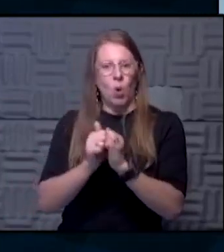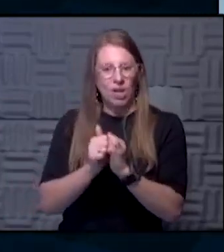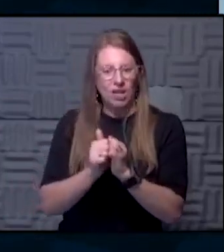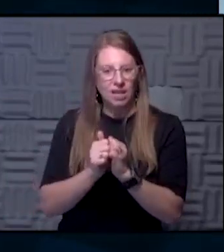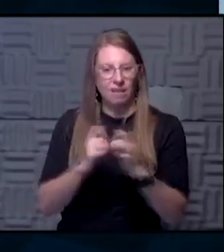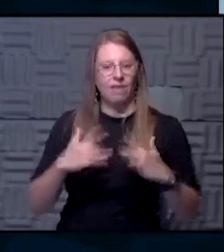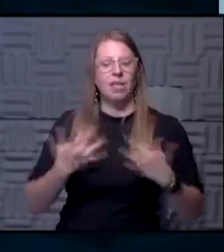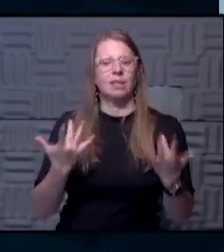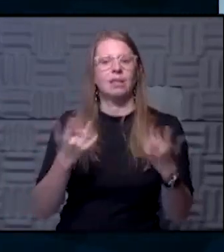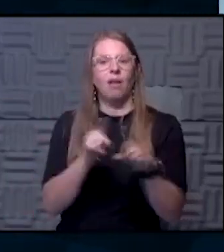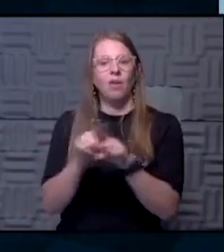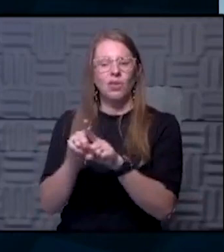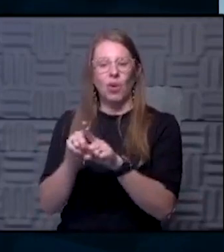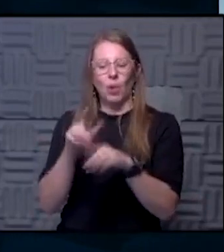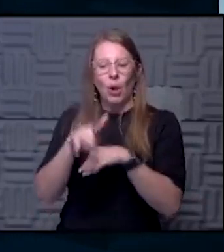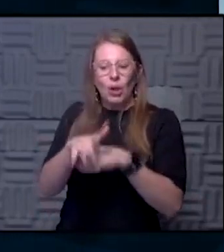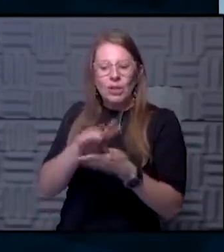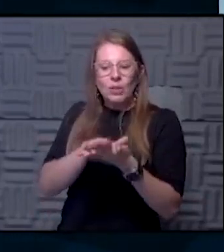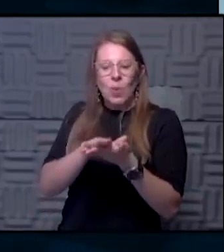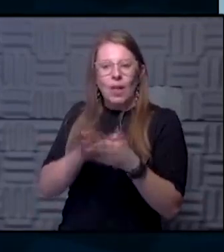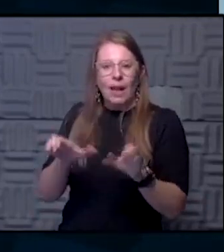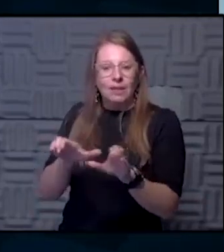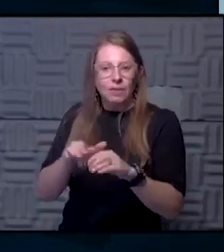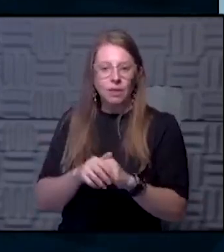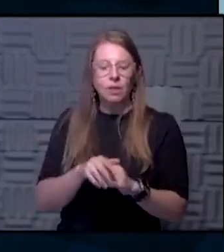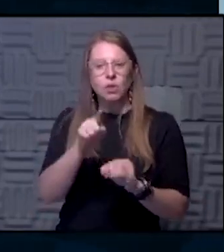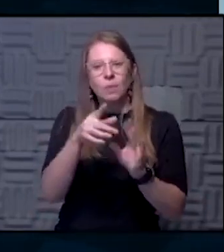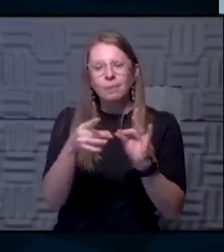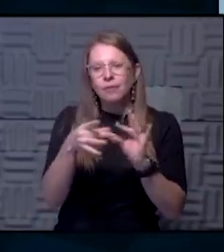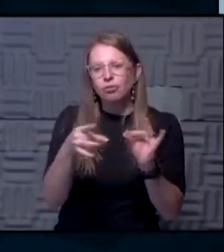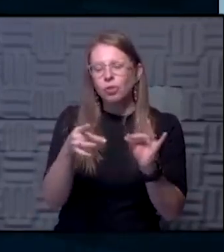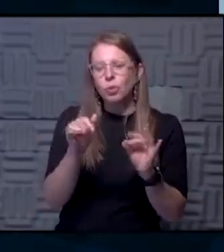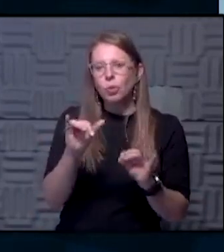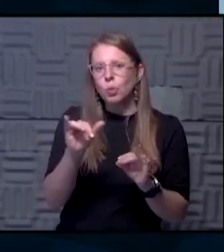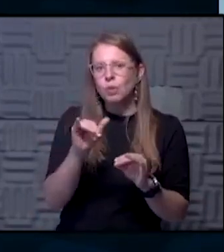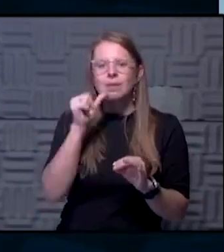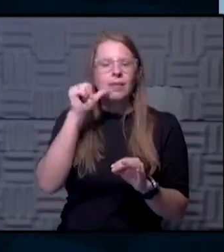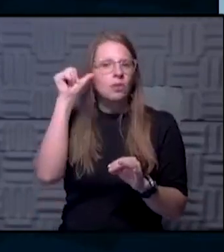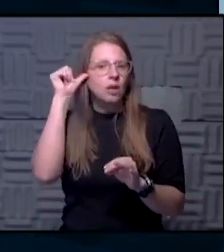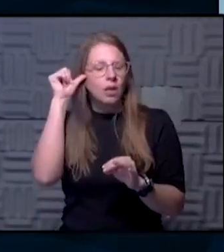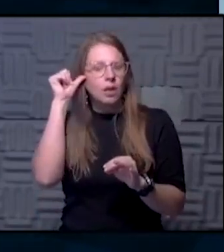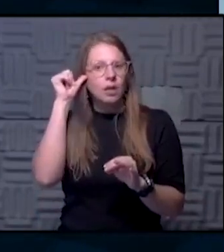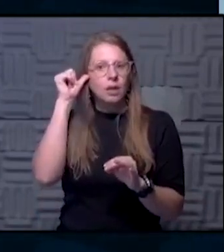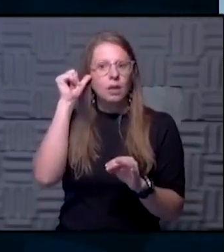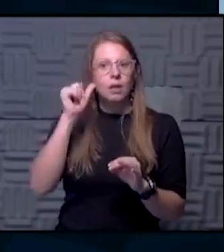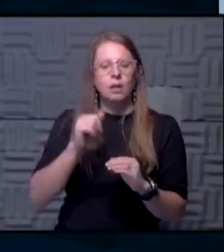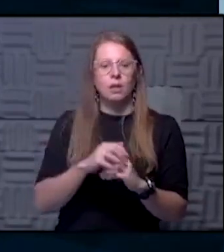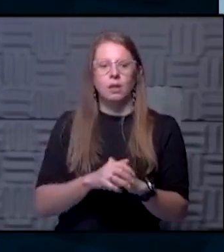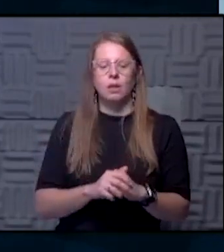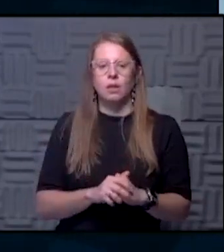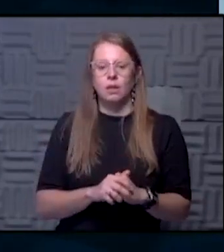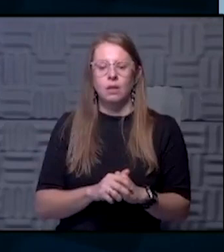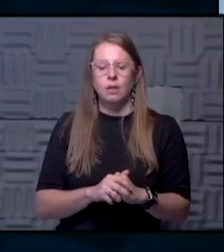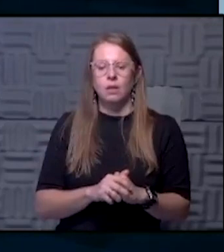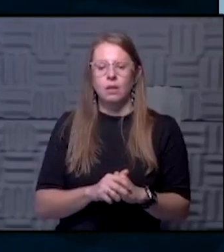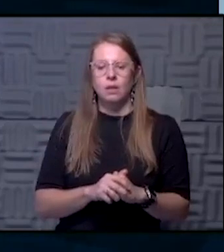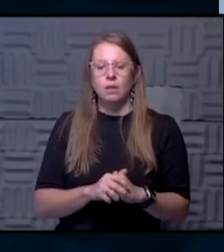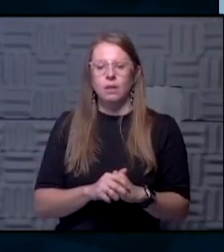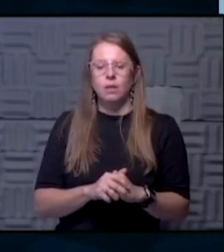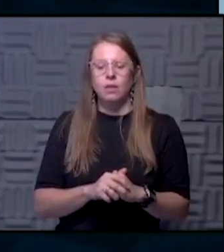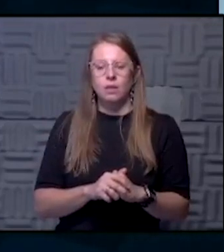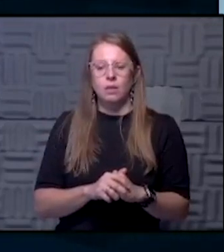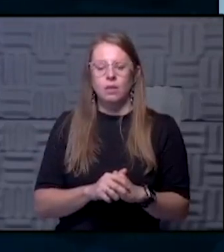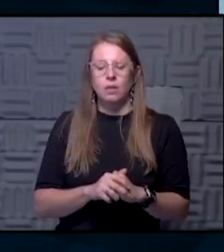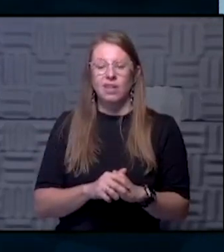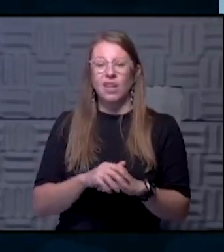little bit of early school activity. And as you mentioned yesterday and at the top of the show, you're thinking it's going to take